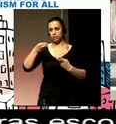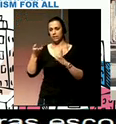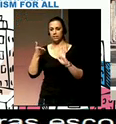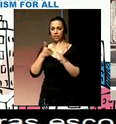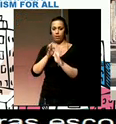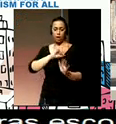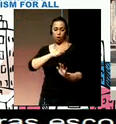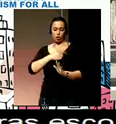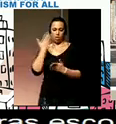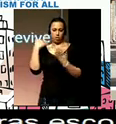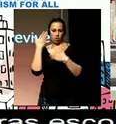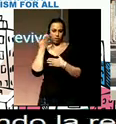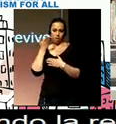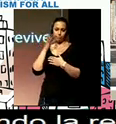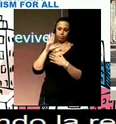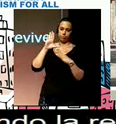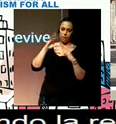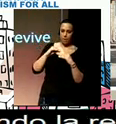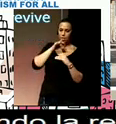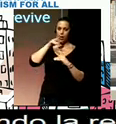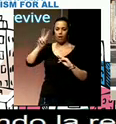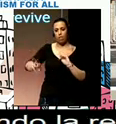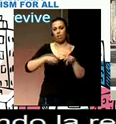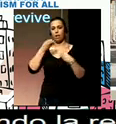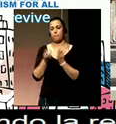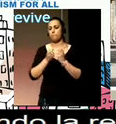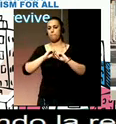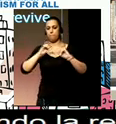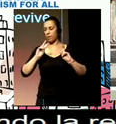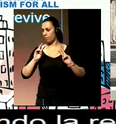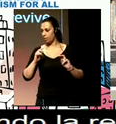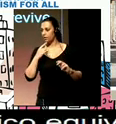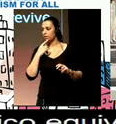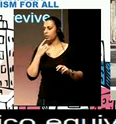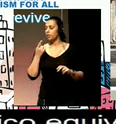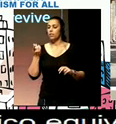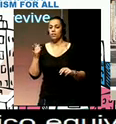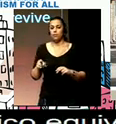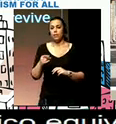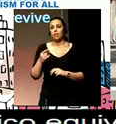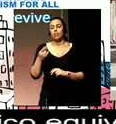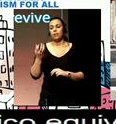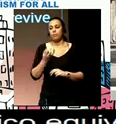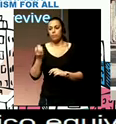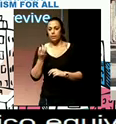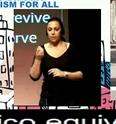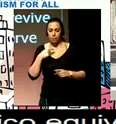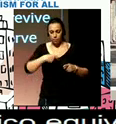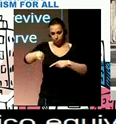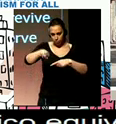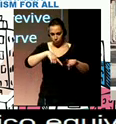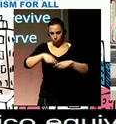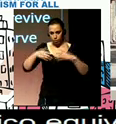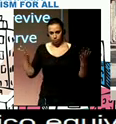the historic centers. We have to preserve historical centers for